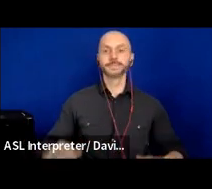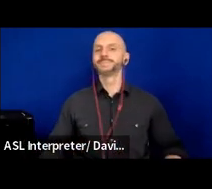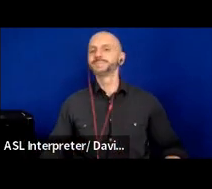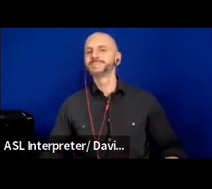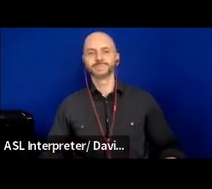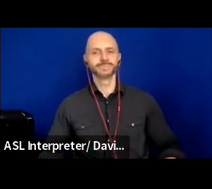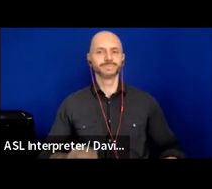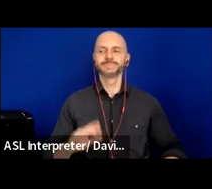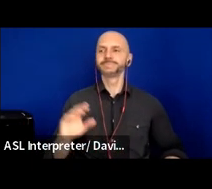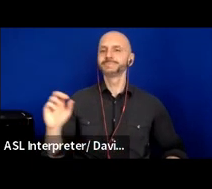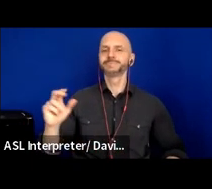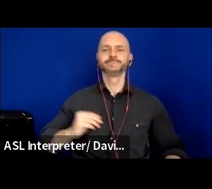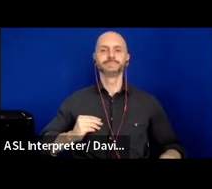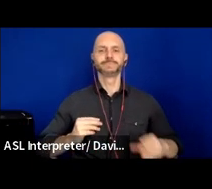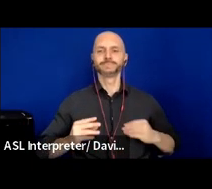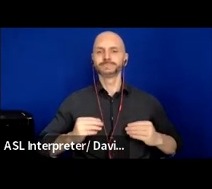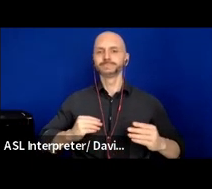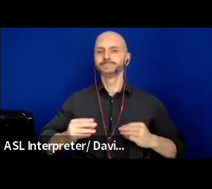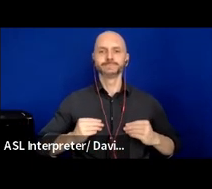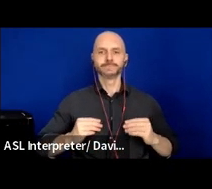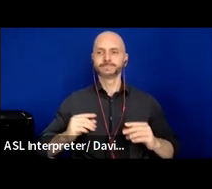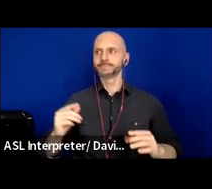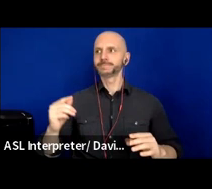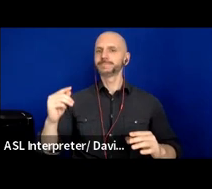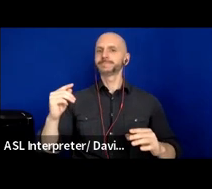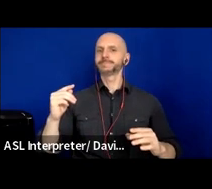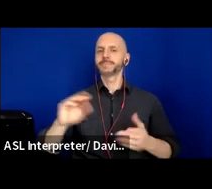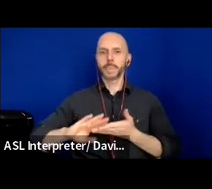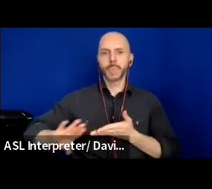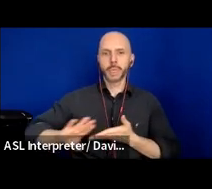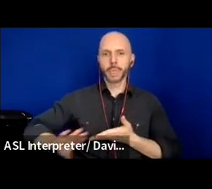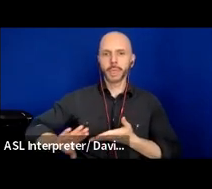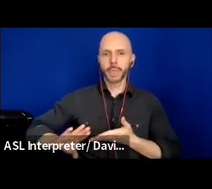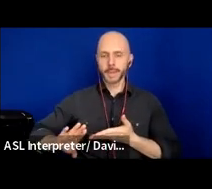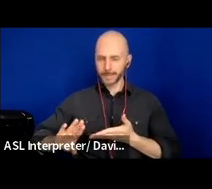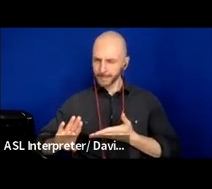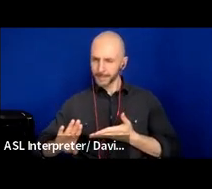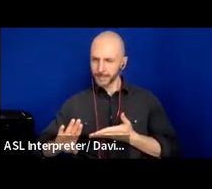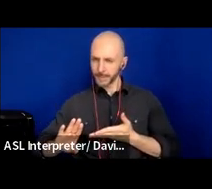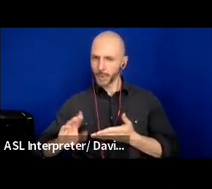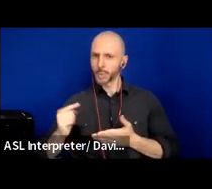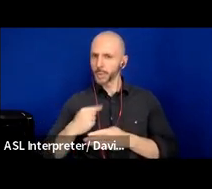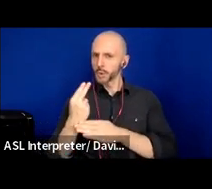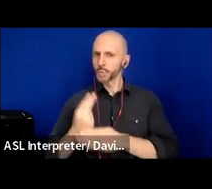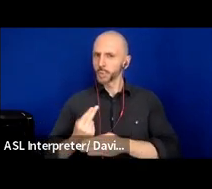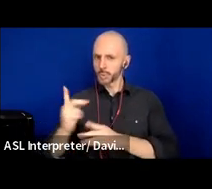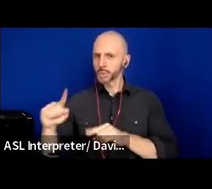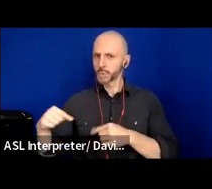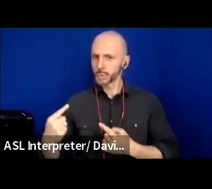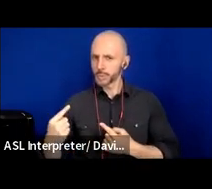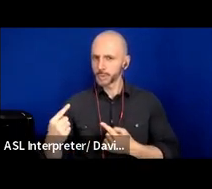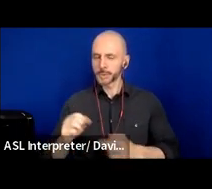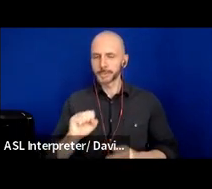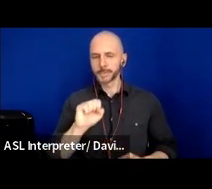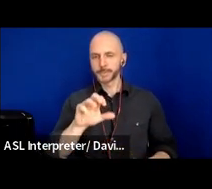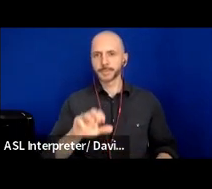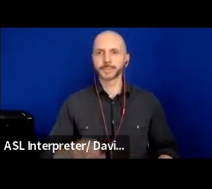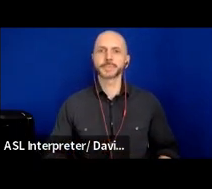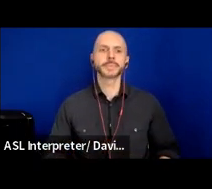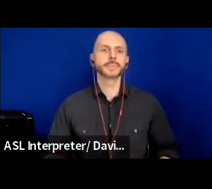And so just to give you some examples, and what we're going to do now is a poll. And I think, and